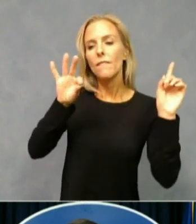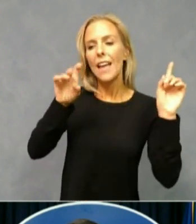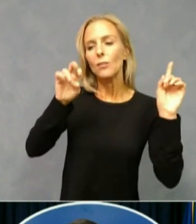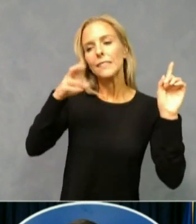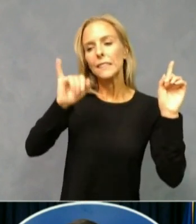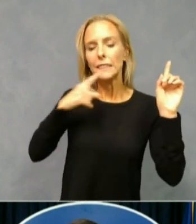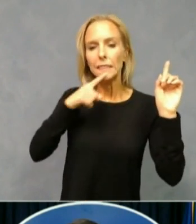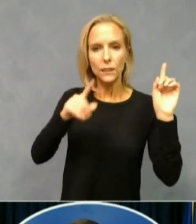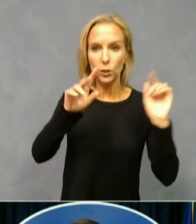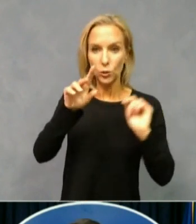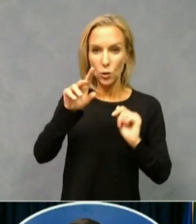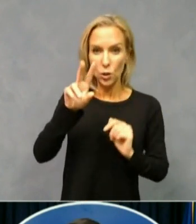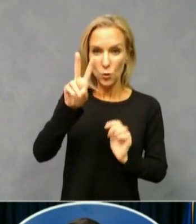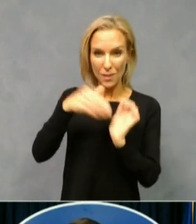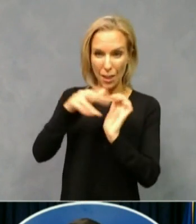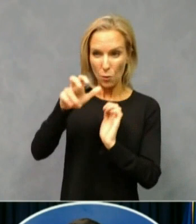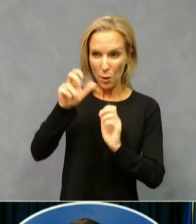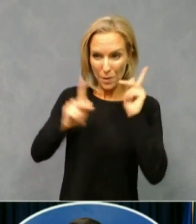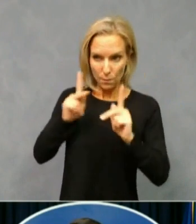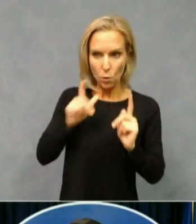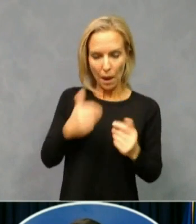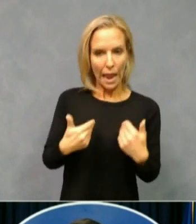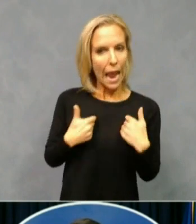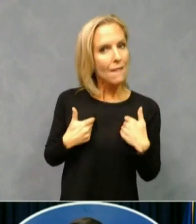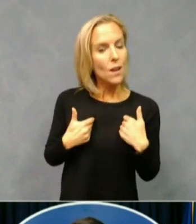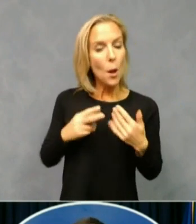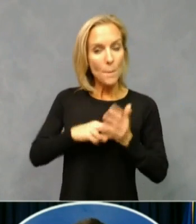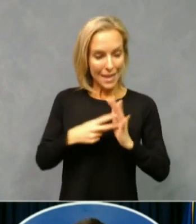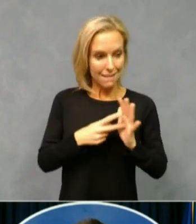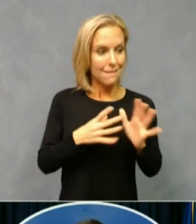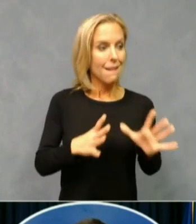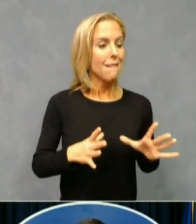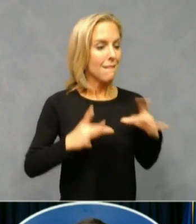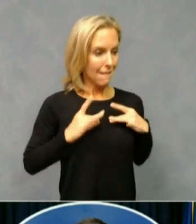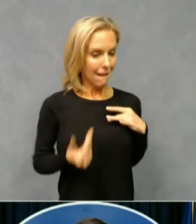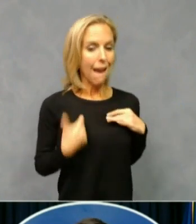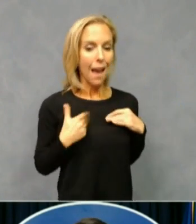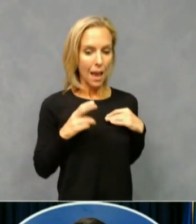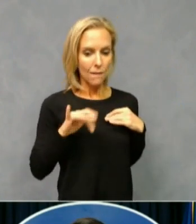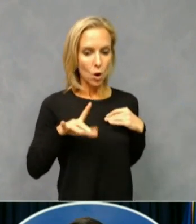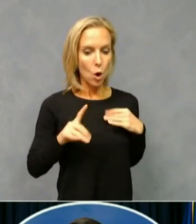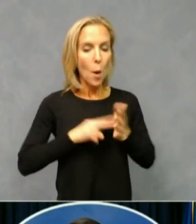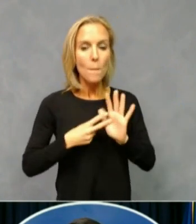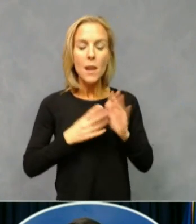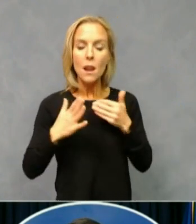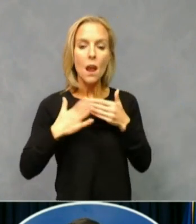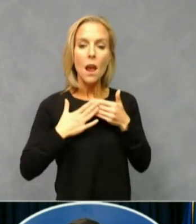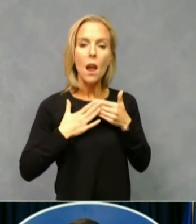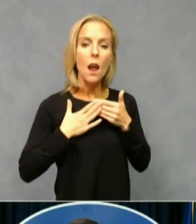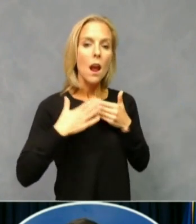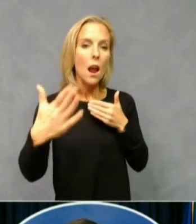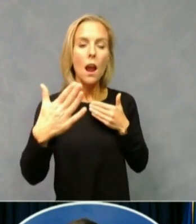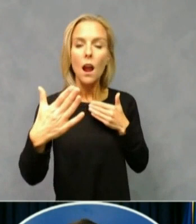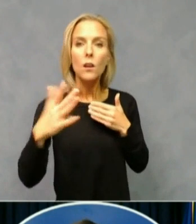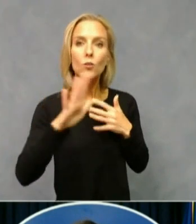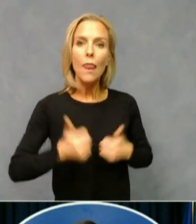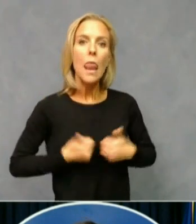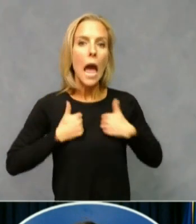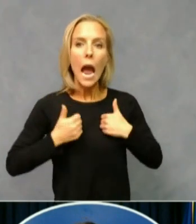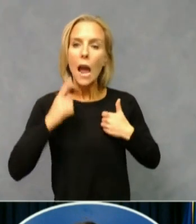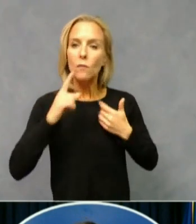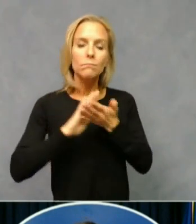this virus will have some long-term difficulty because of it. It's just not just the number of people we lose, it's the